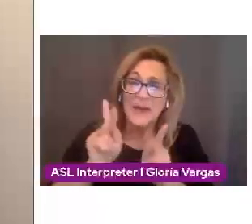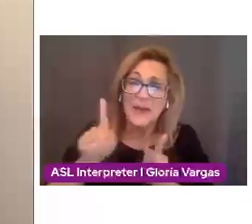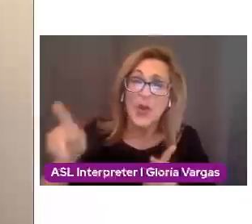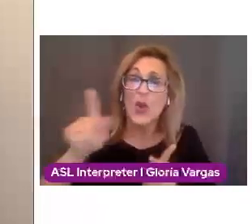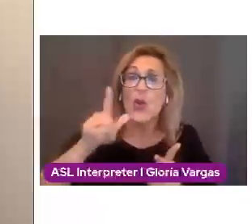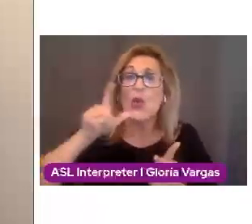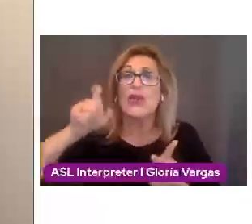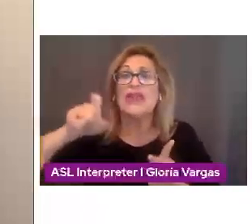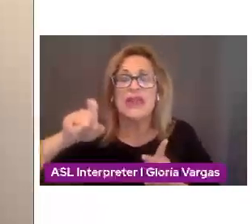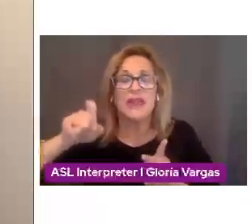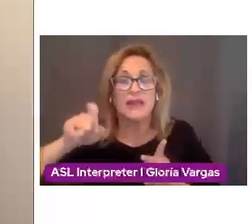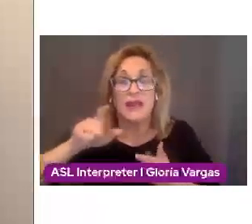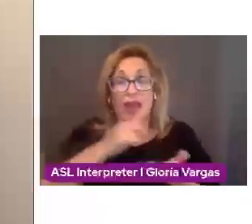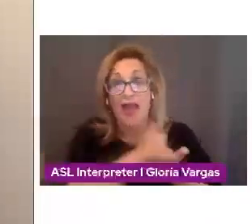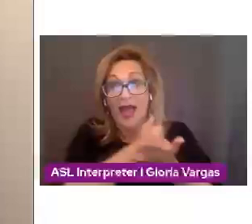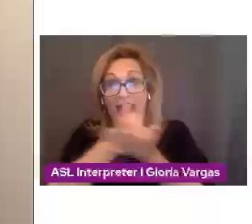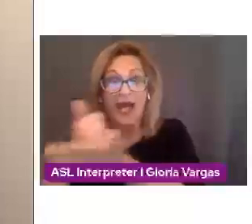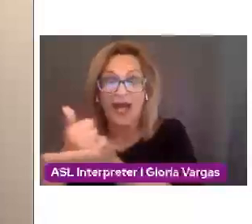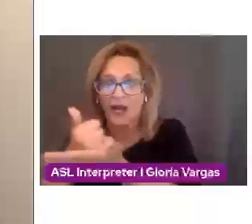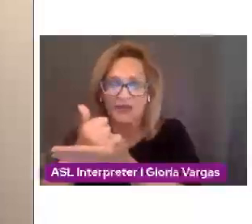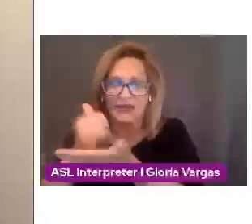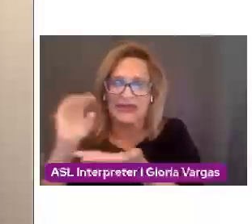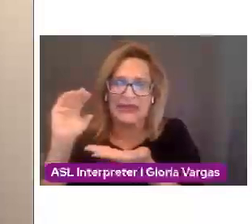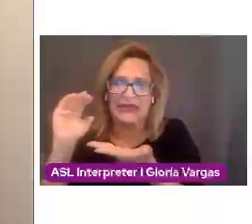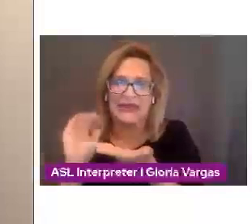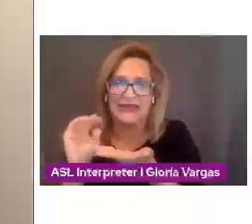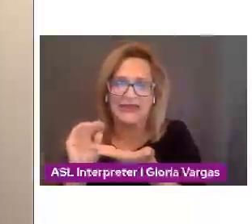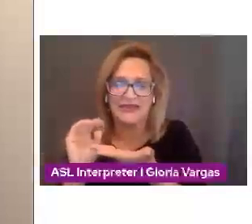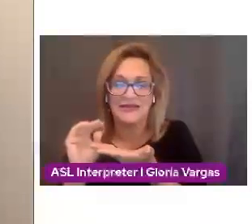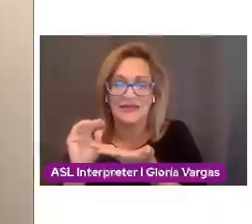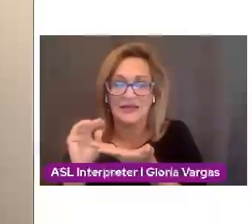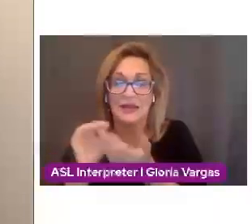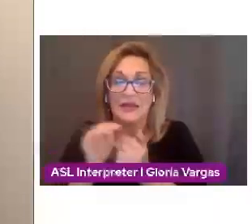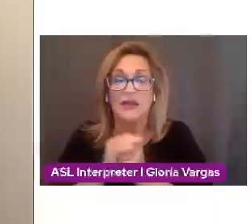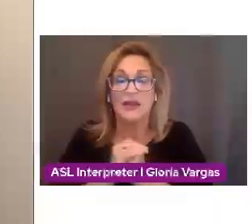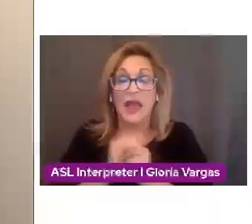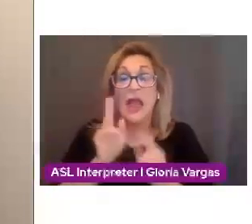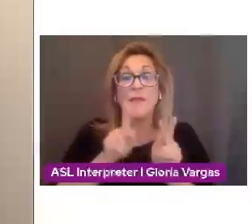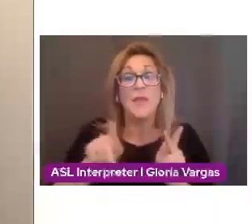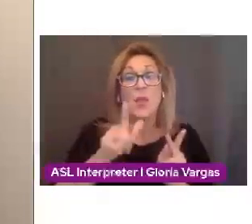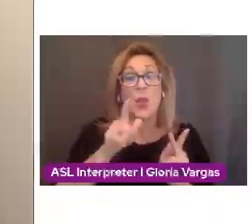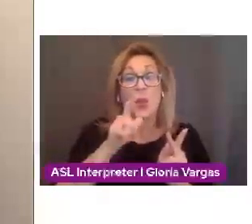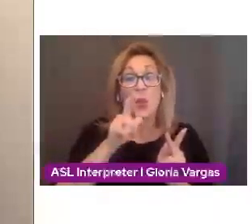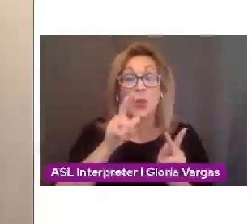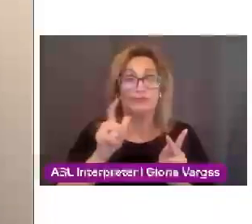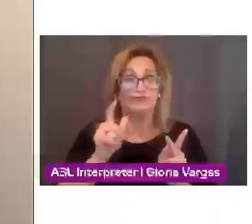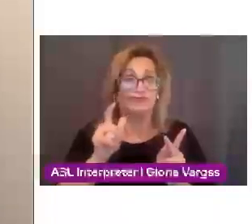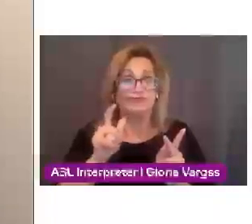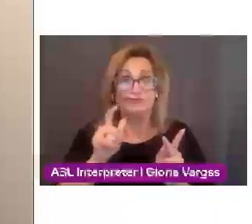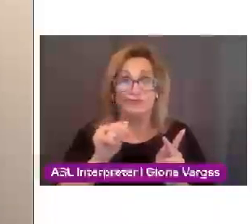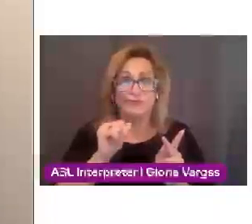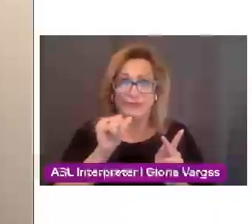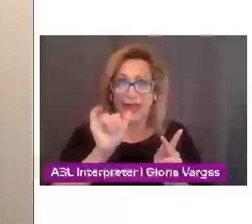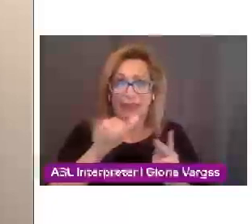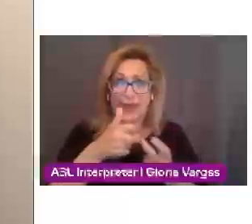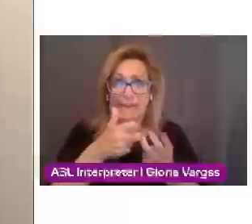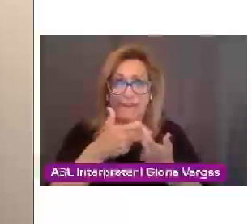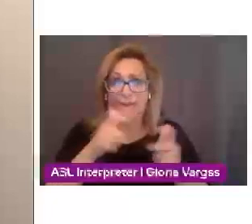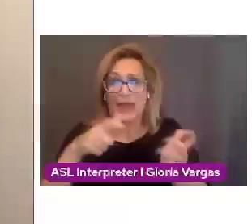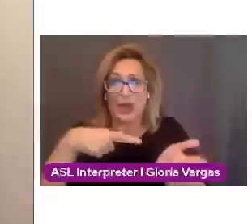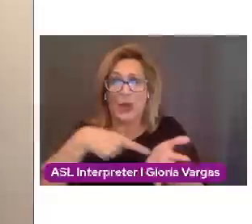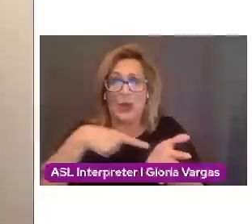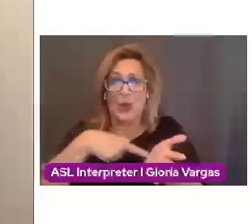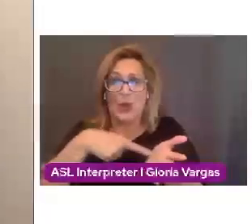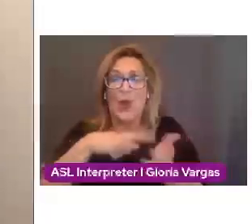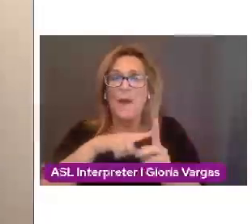least amount of help. And the people who are closest to this not being a problem for them anymore are actually getting a higher percentage of help.